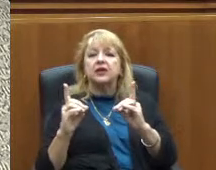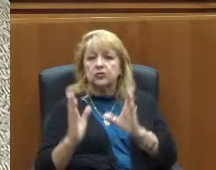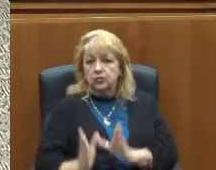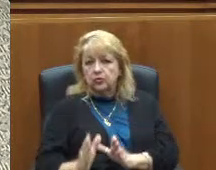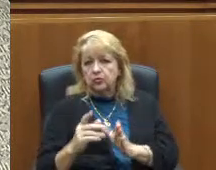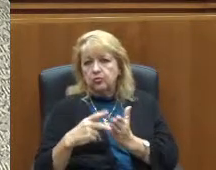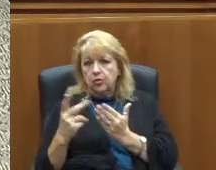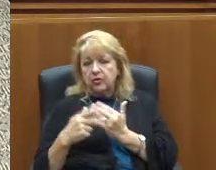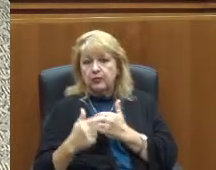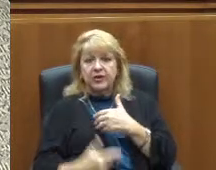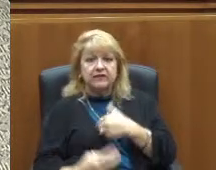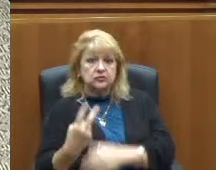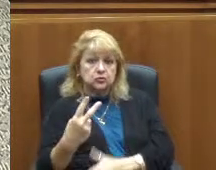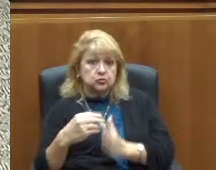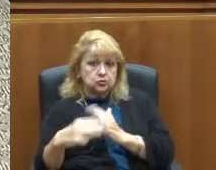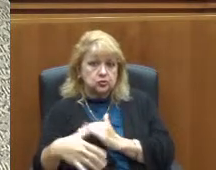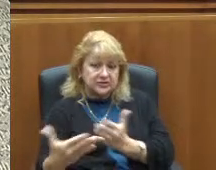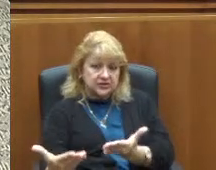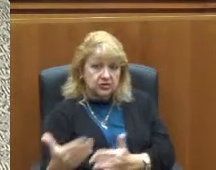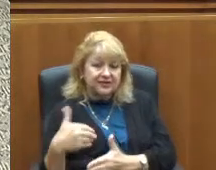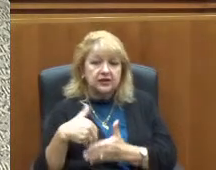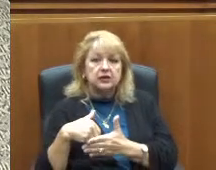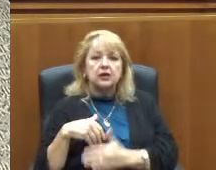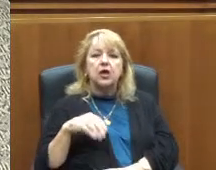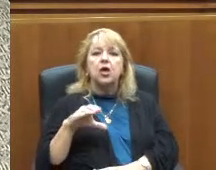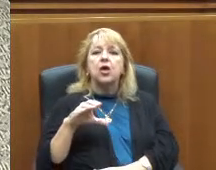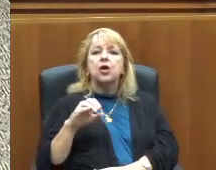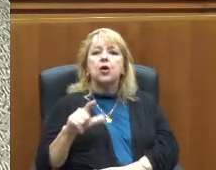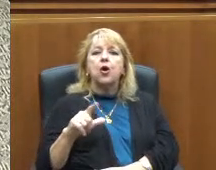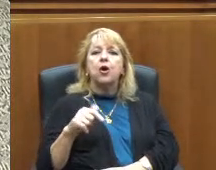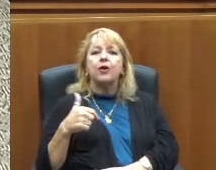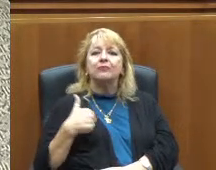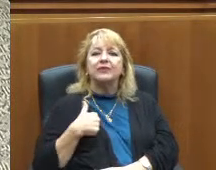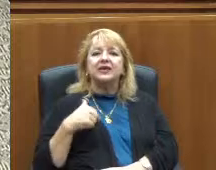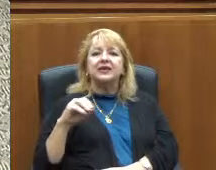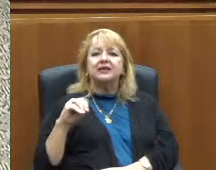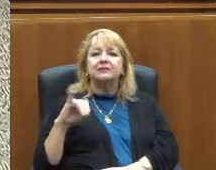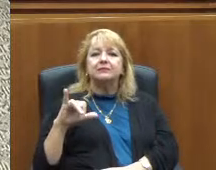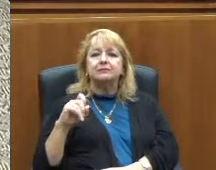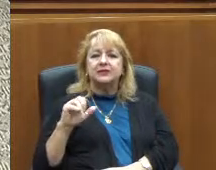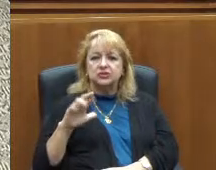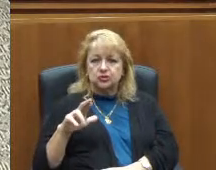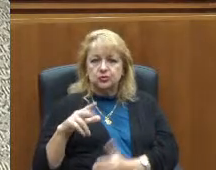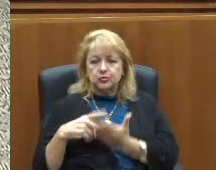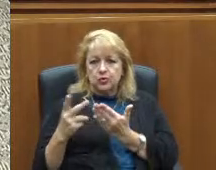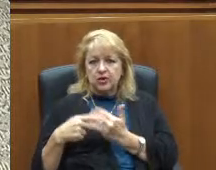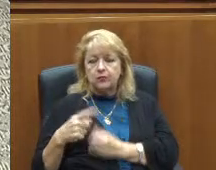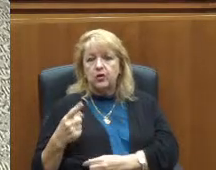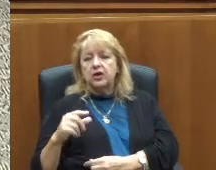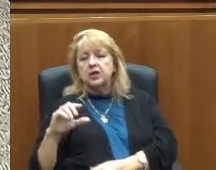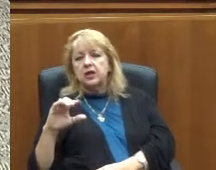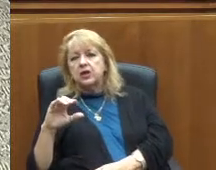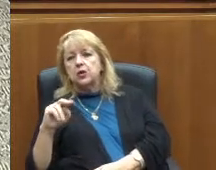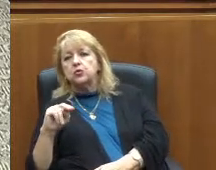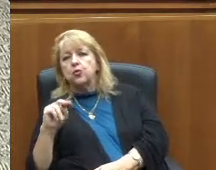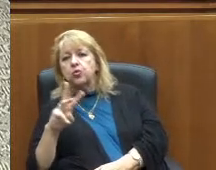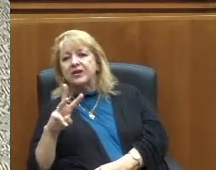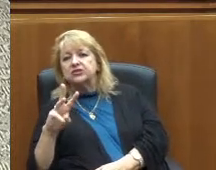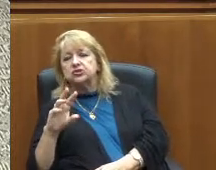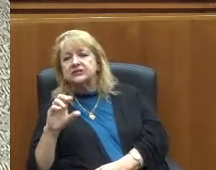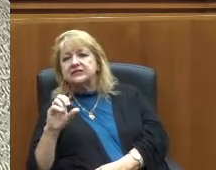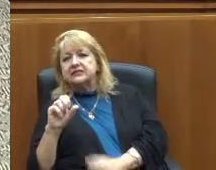We have 2 students presently in the Call Me Mr. program, one at Northwestern State University, one at Grambling State